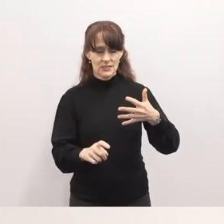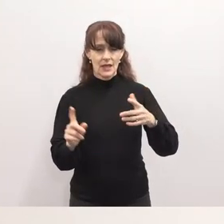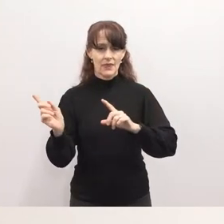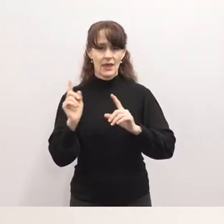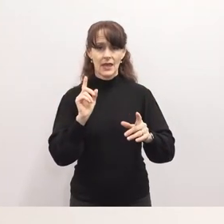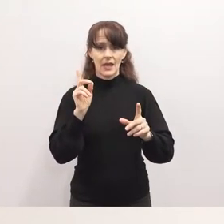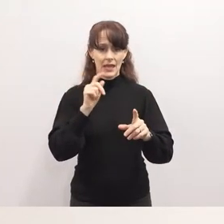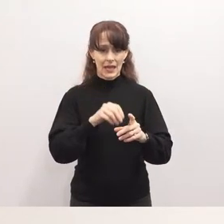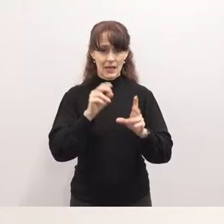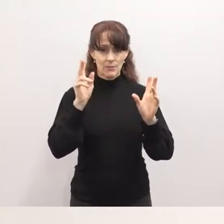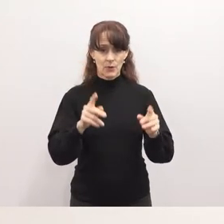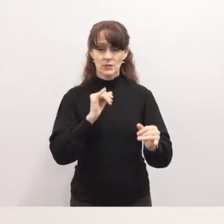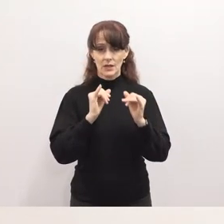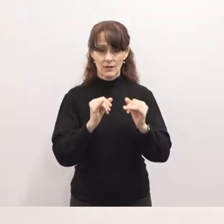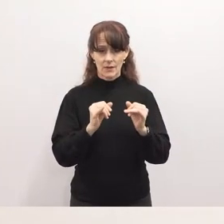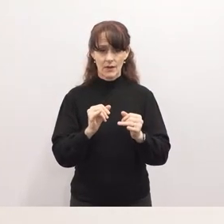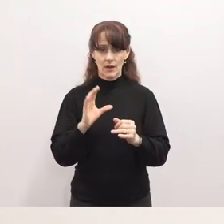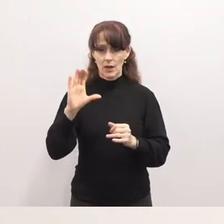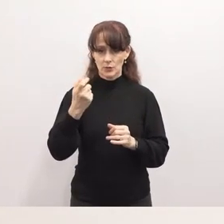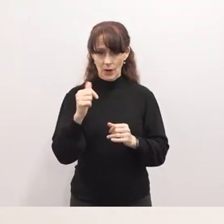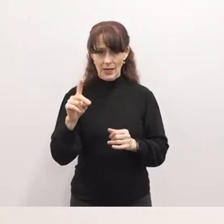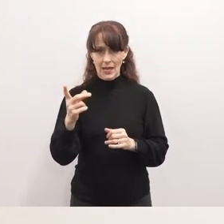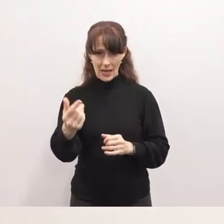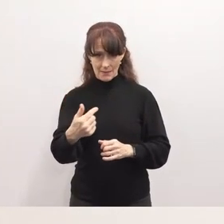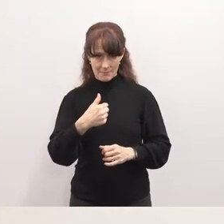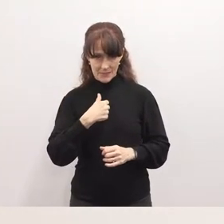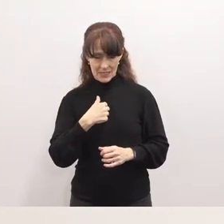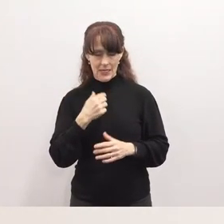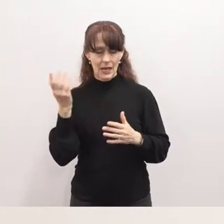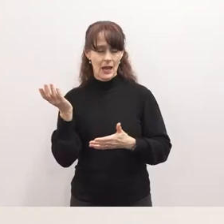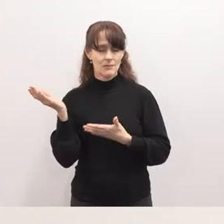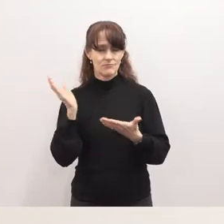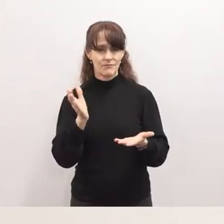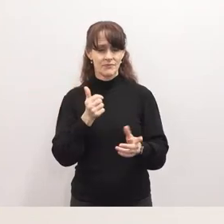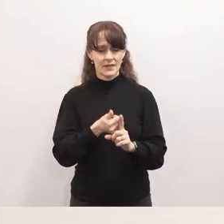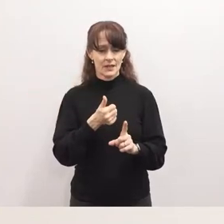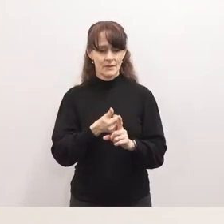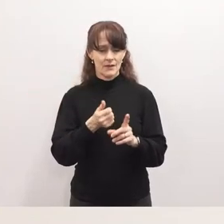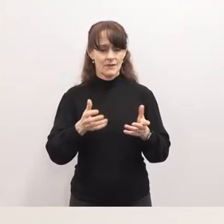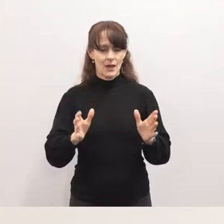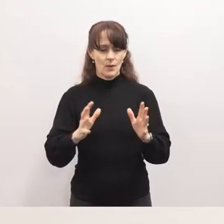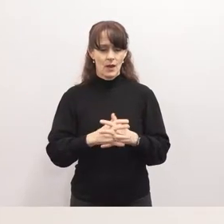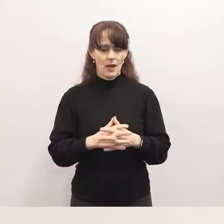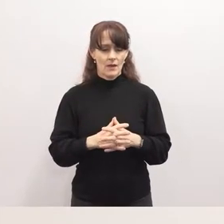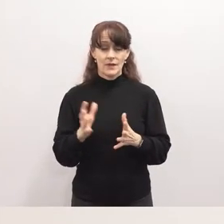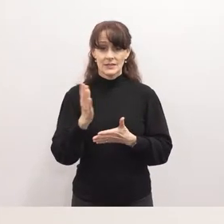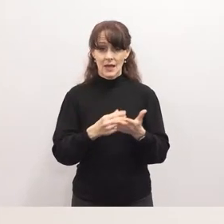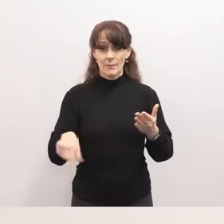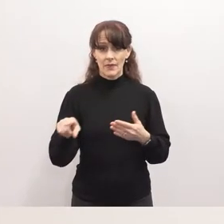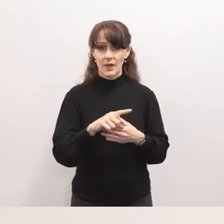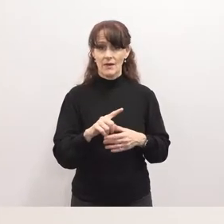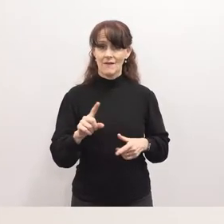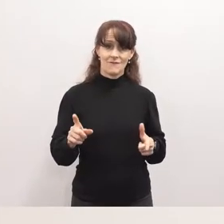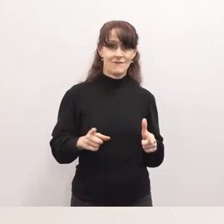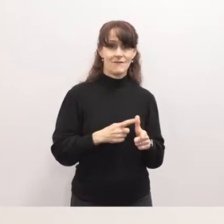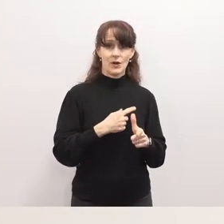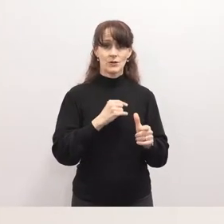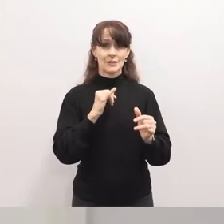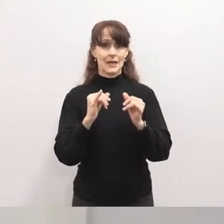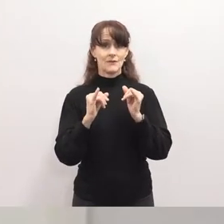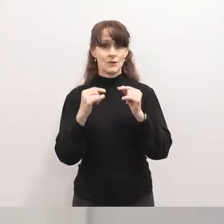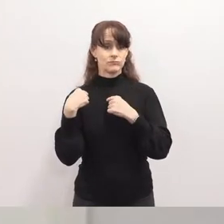for an in-person interview with Mrs. Craighead and me. And presented themselves in that way. For some of them, it was their very first